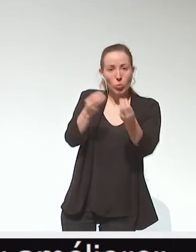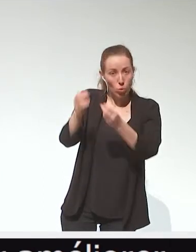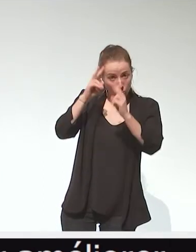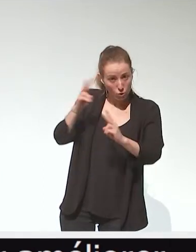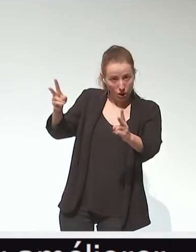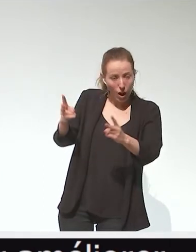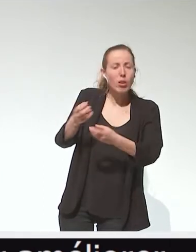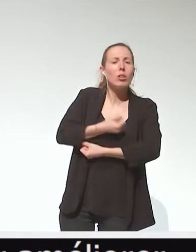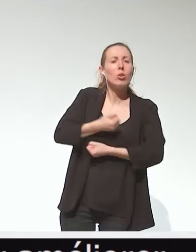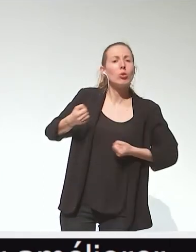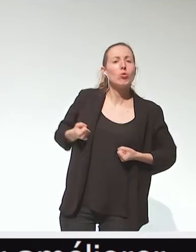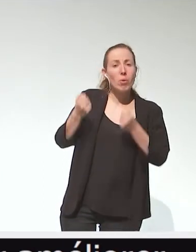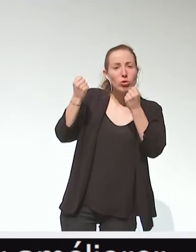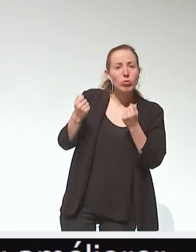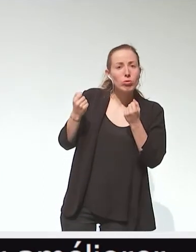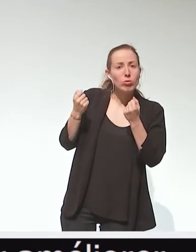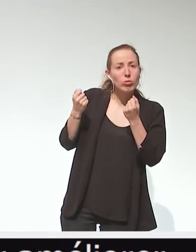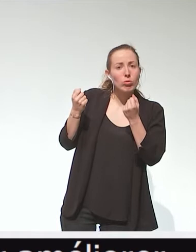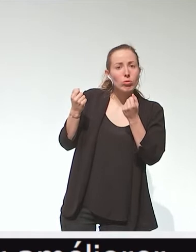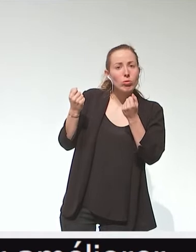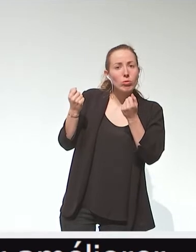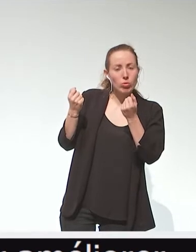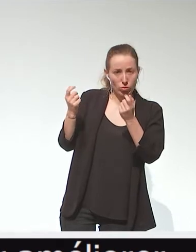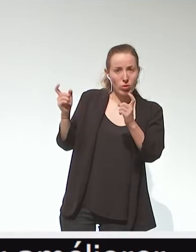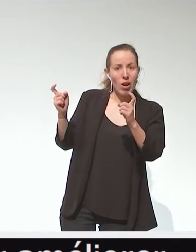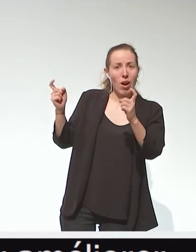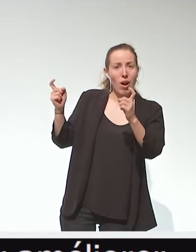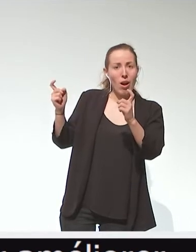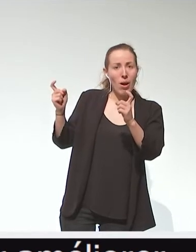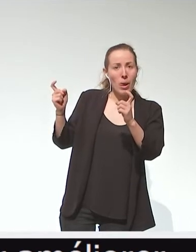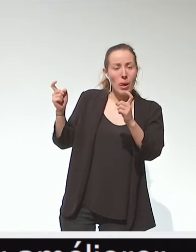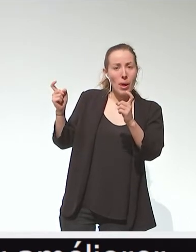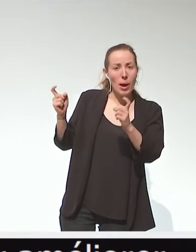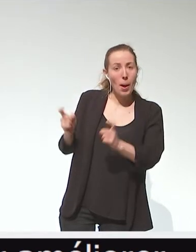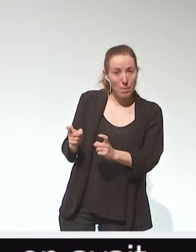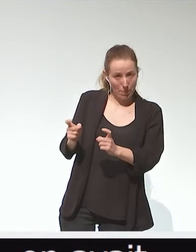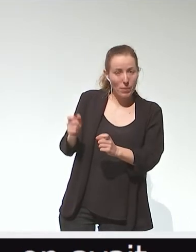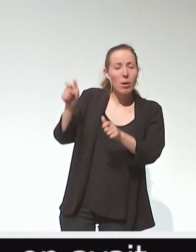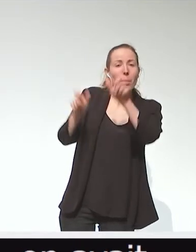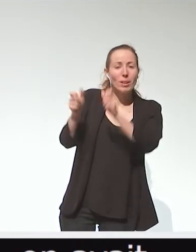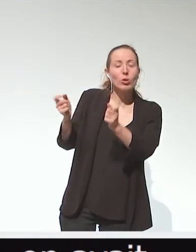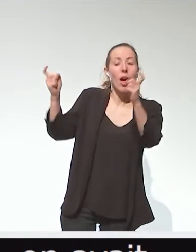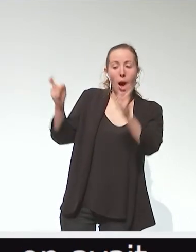there was unemployment. General unemployment was cut a third